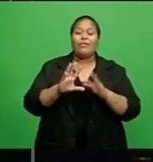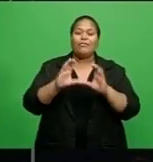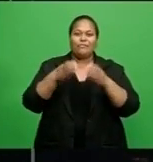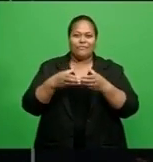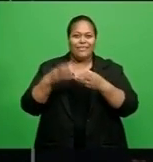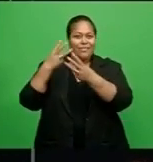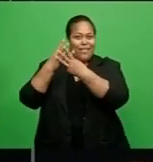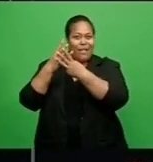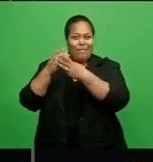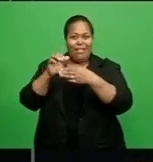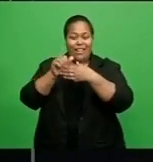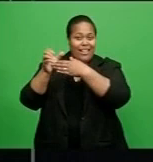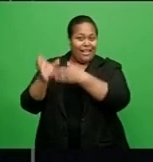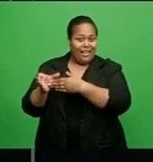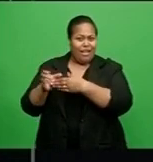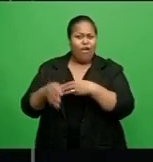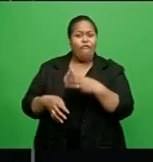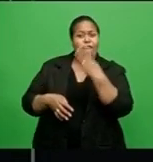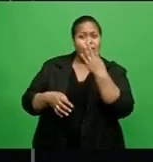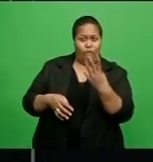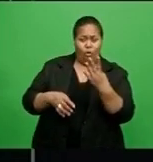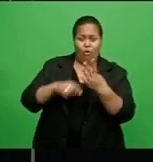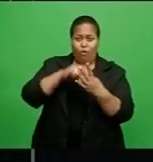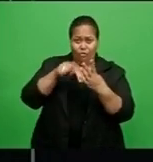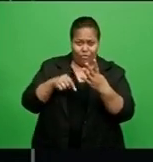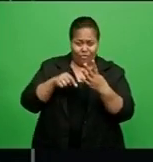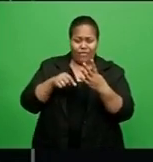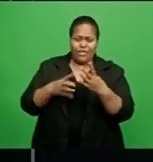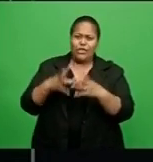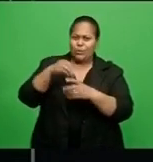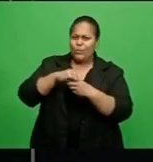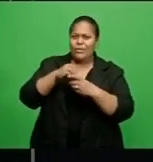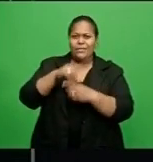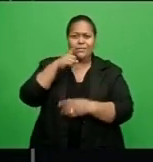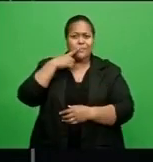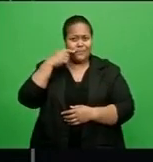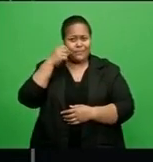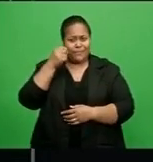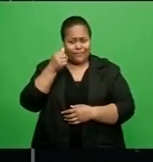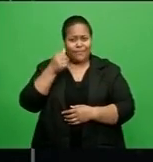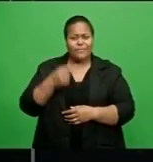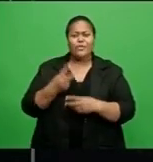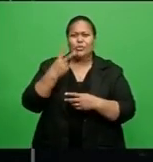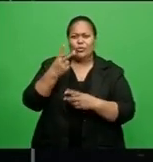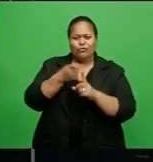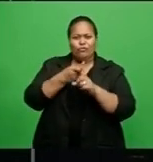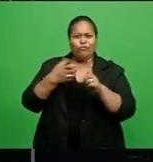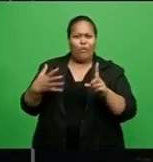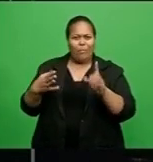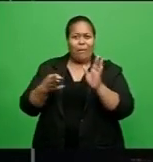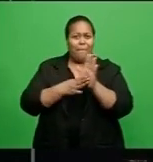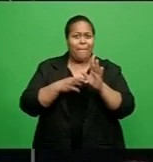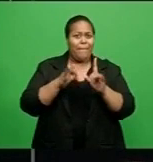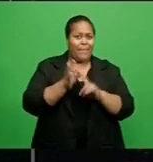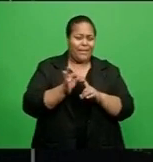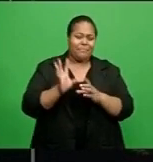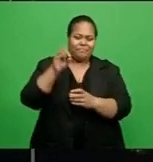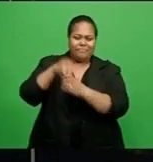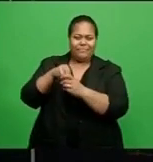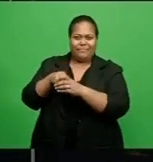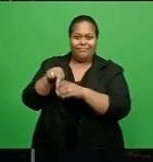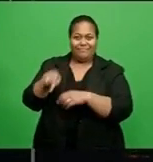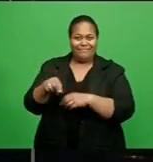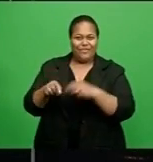4 current MPs, including incumbent leader Sitiveni Rambuka, and 2 former MPs are among those who will vie for the